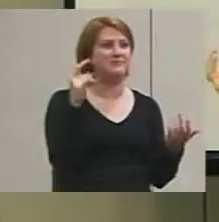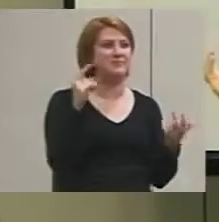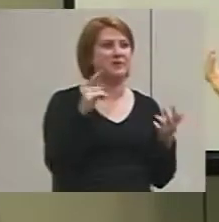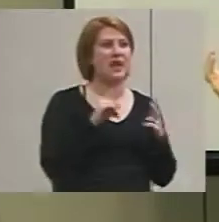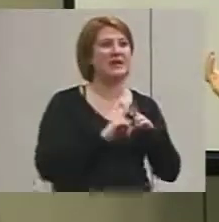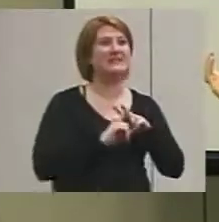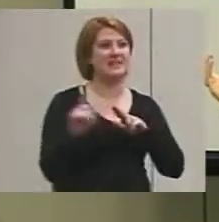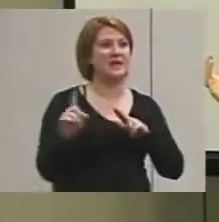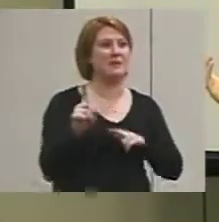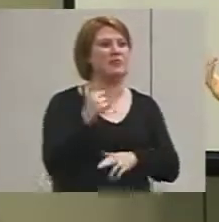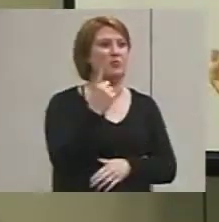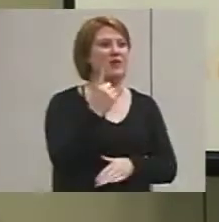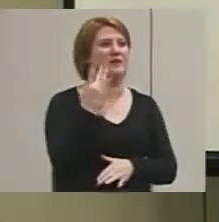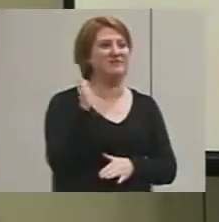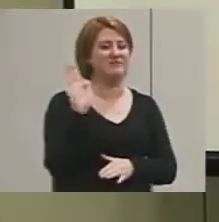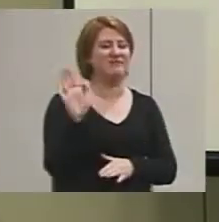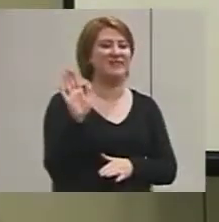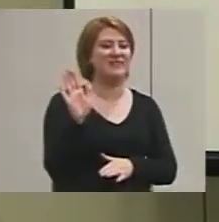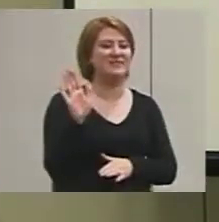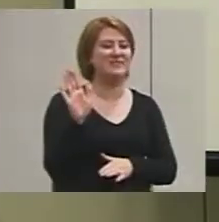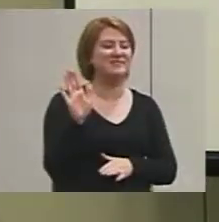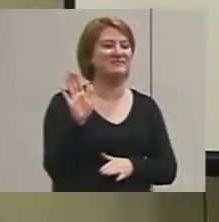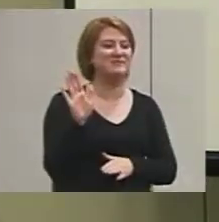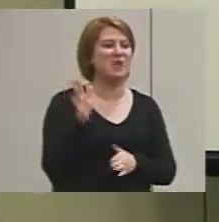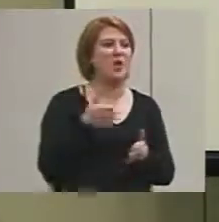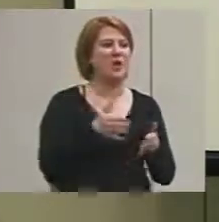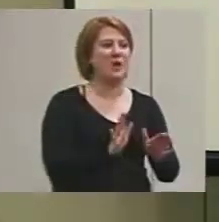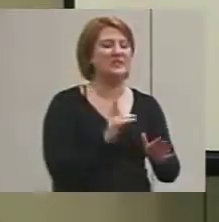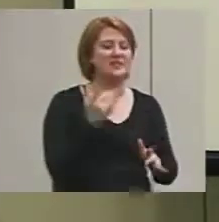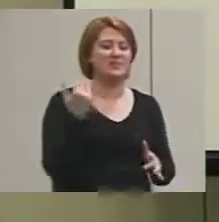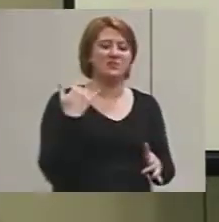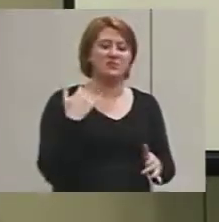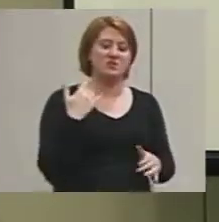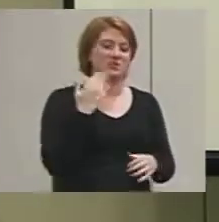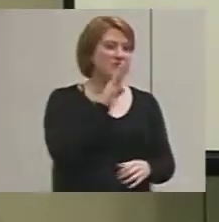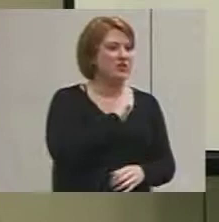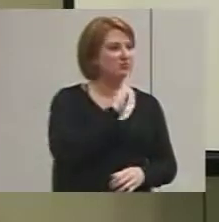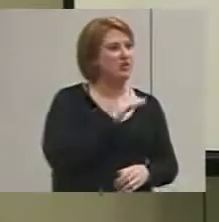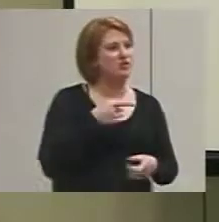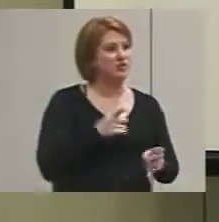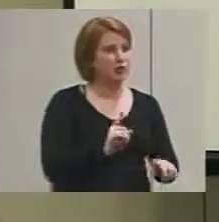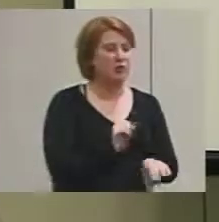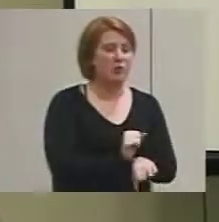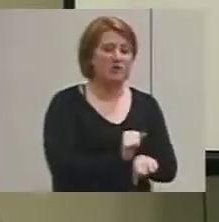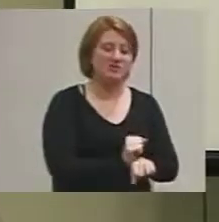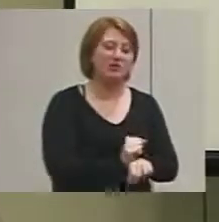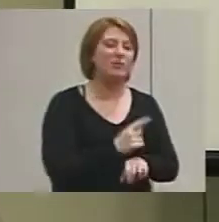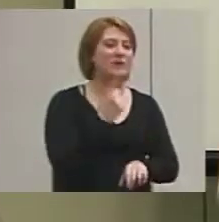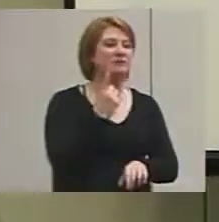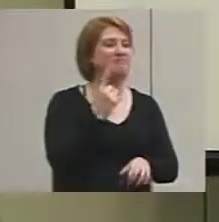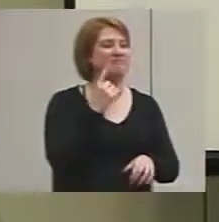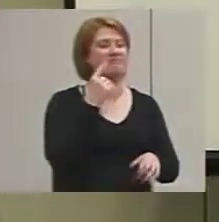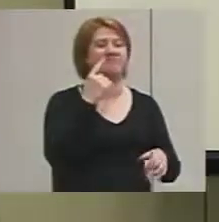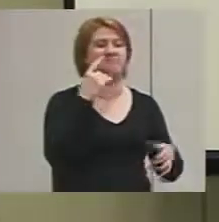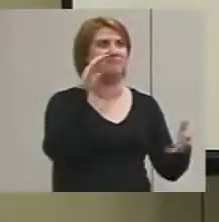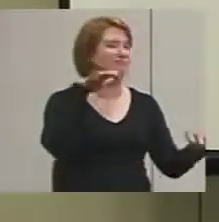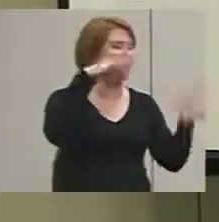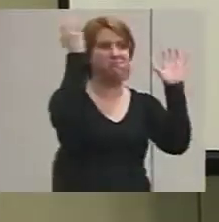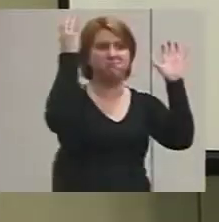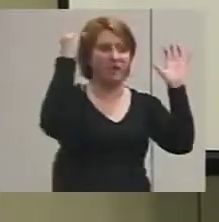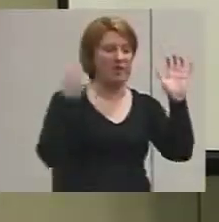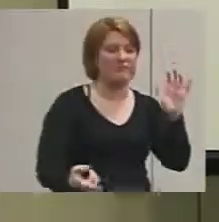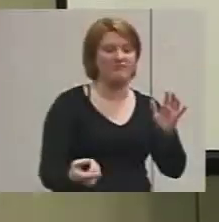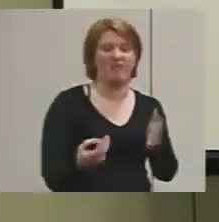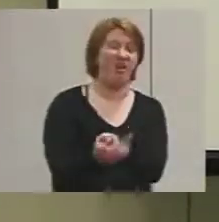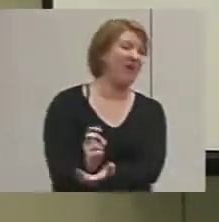is one of his motives, and he gets frustrated during his work, and so he'll have a meltdown, throw himself on the floor.